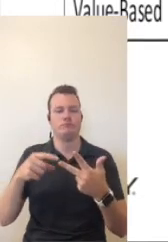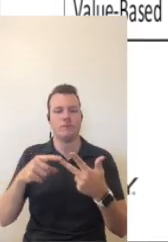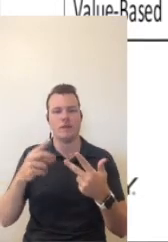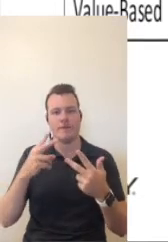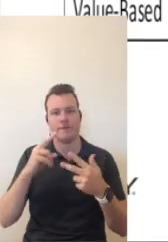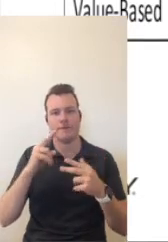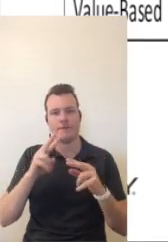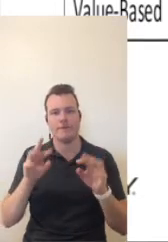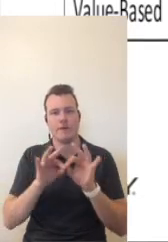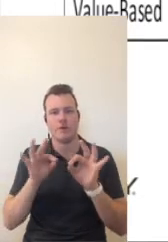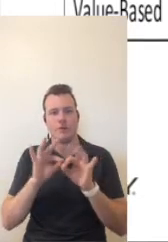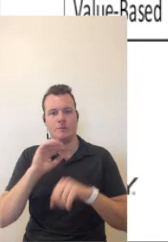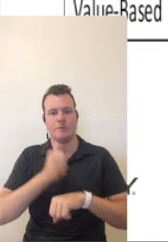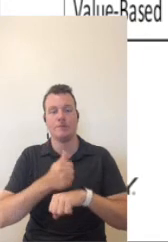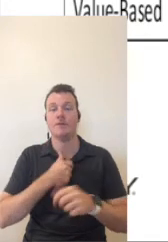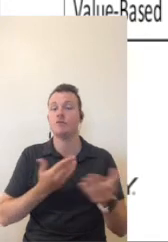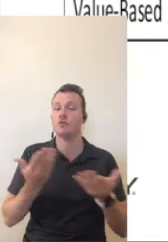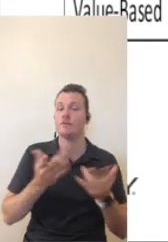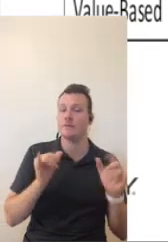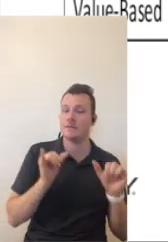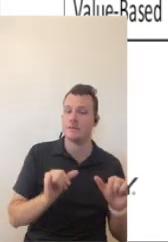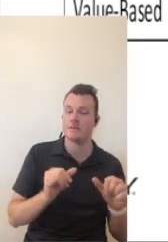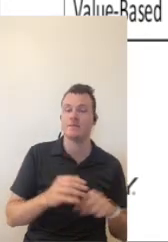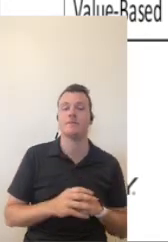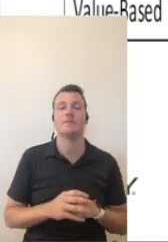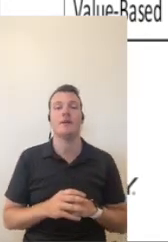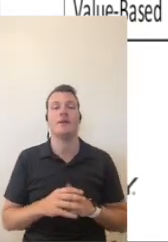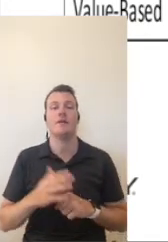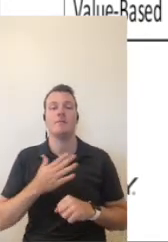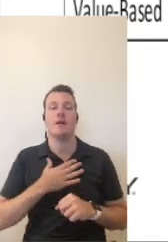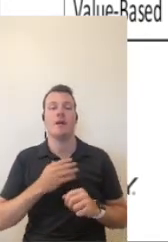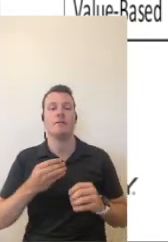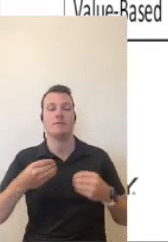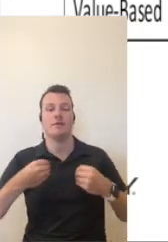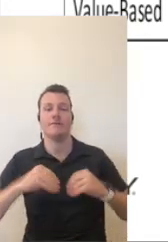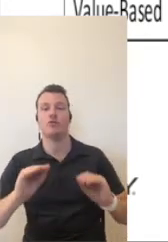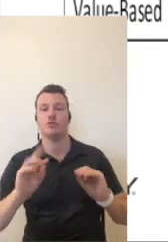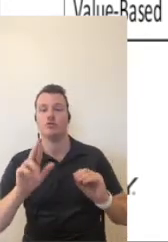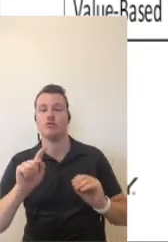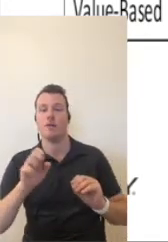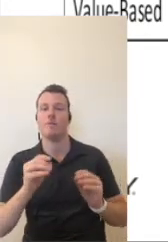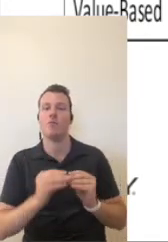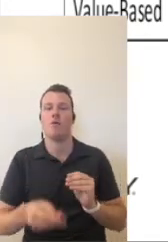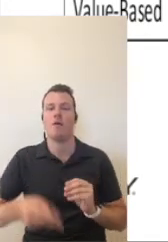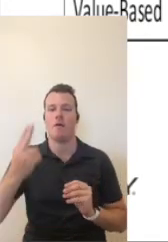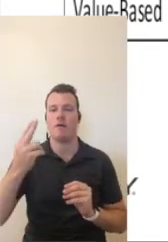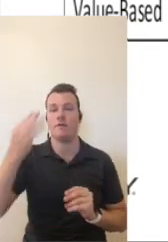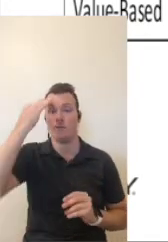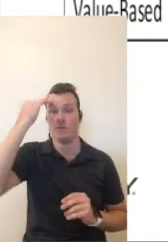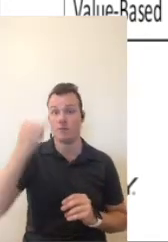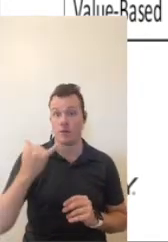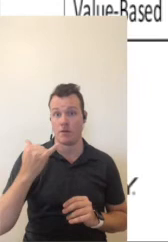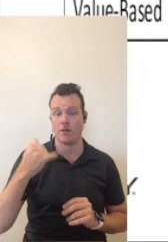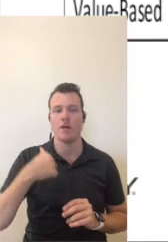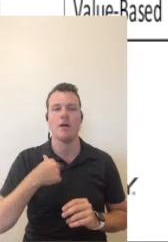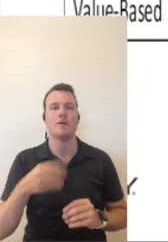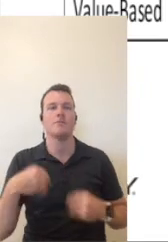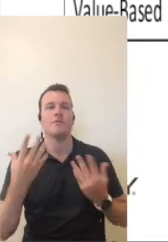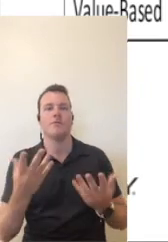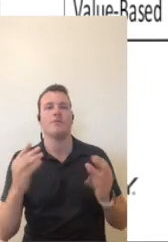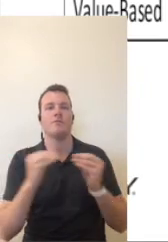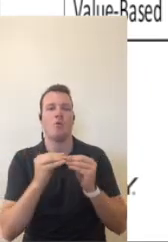Let's look at the value-based. In the value-based model, again, my services are the same. My conversion rate is going